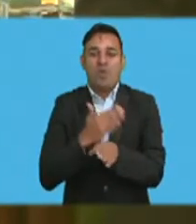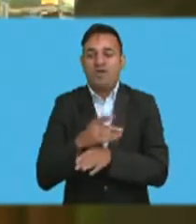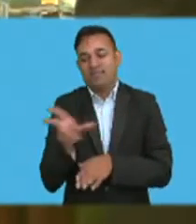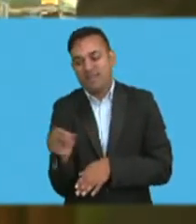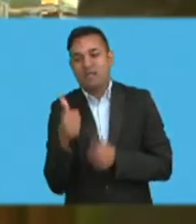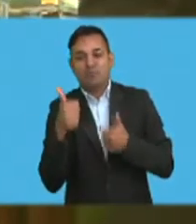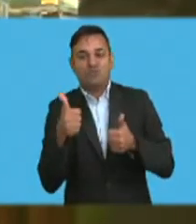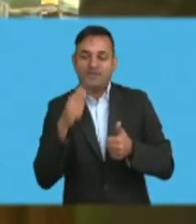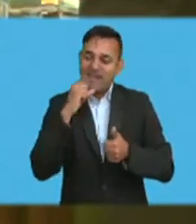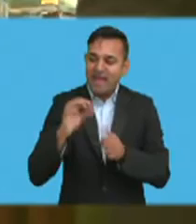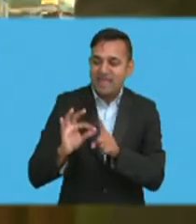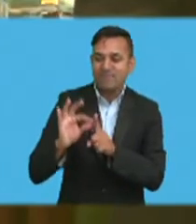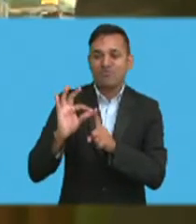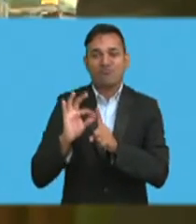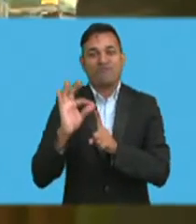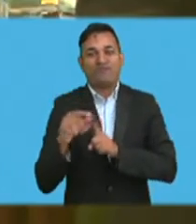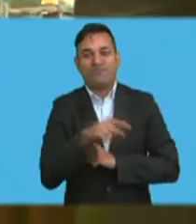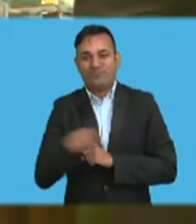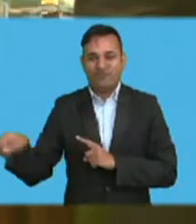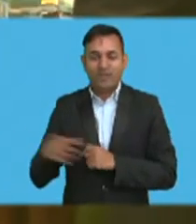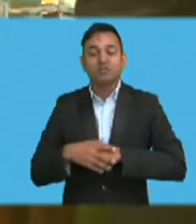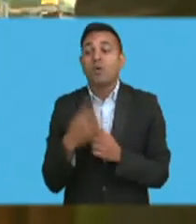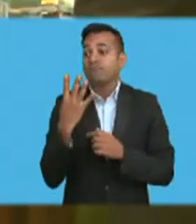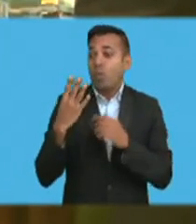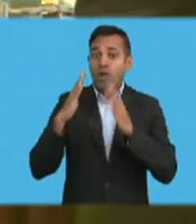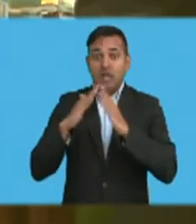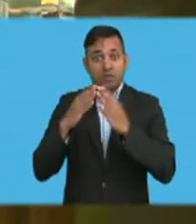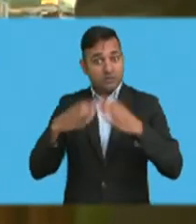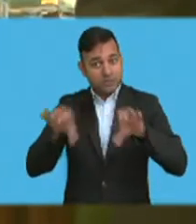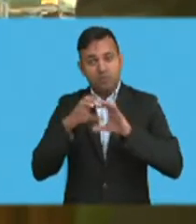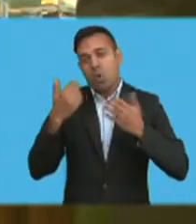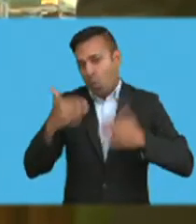that 4 town councils have already begun work, and the others have given out